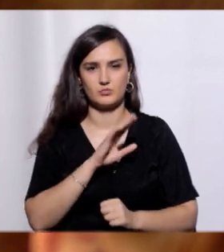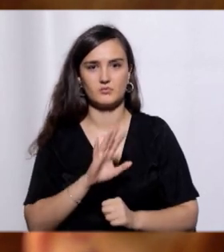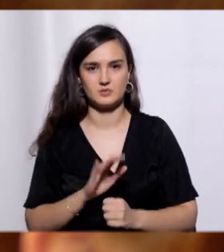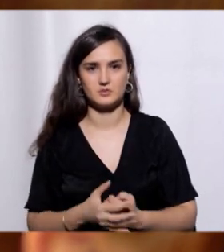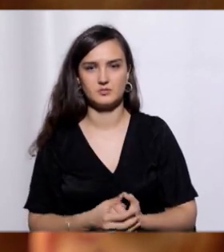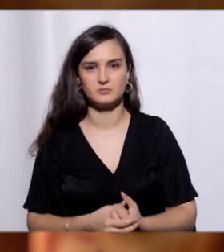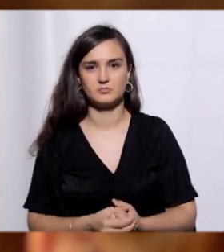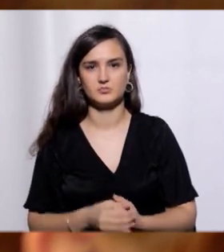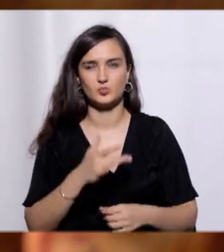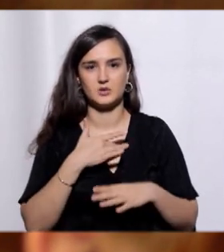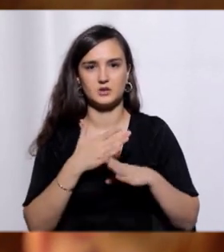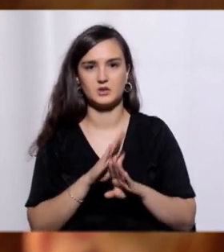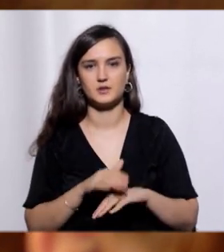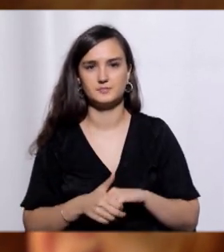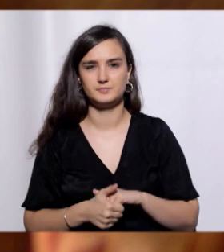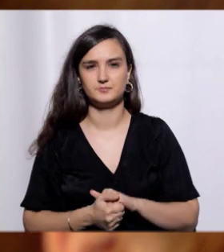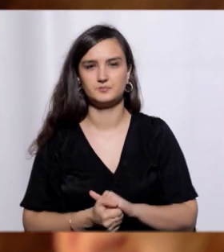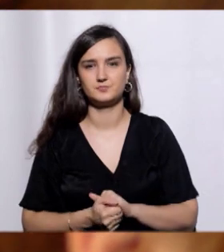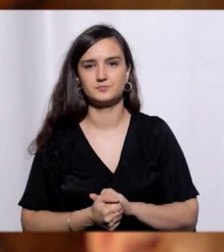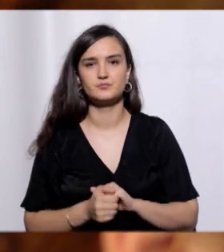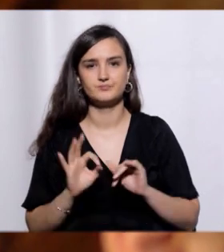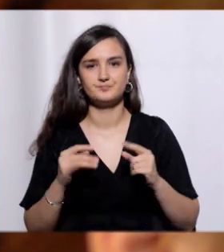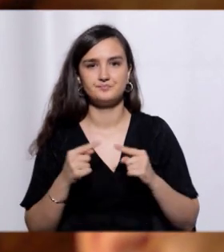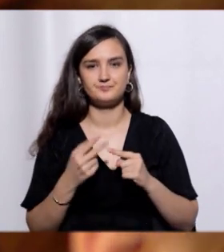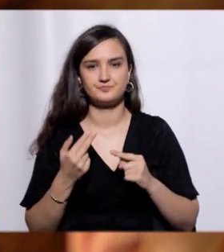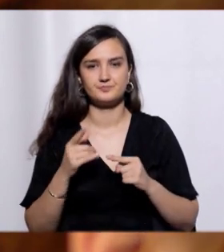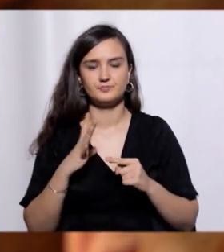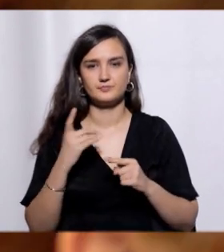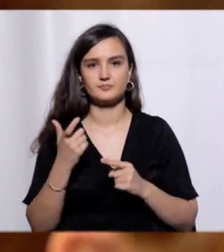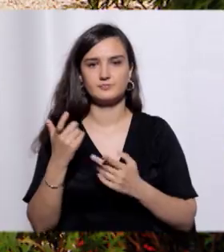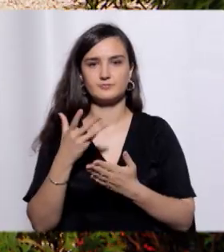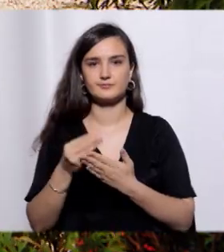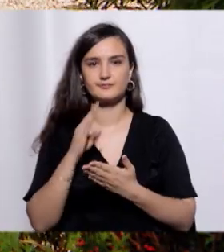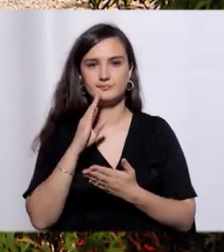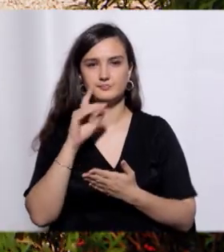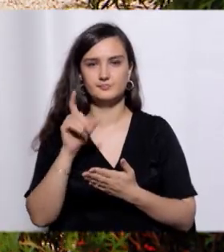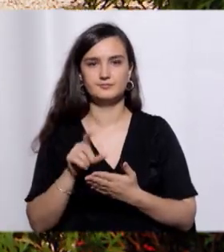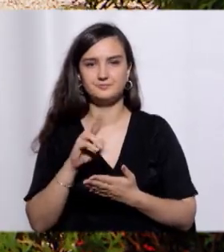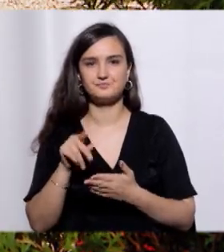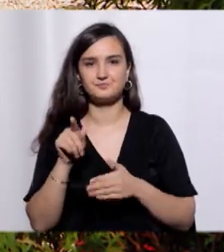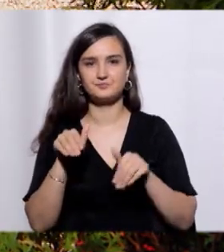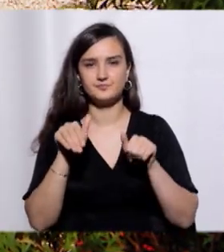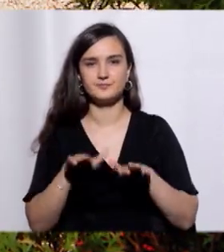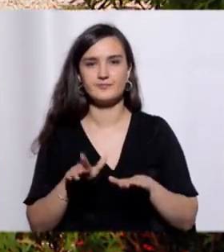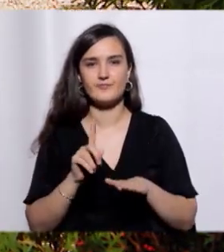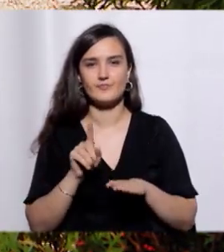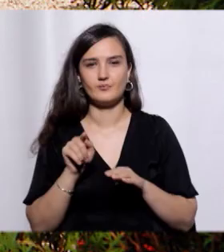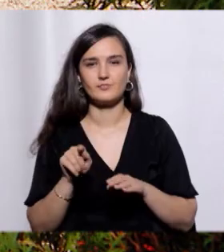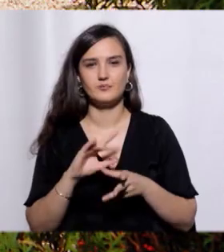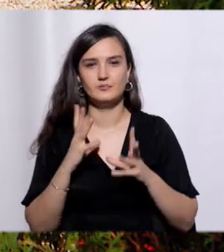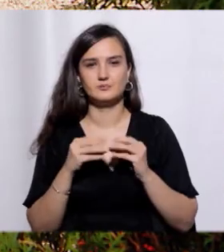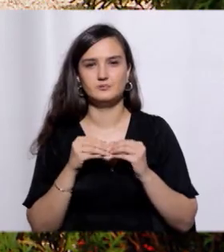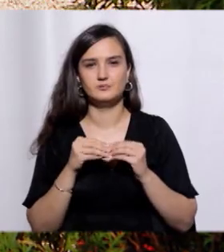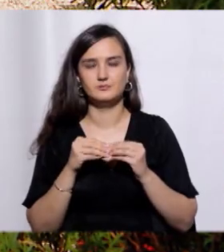Yeah. So, and yeah, that's exactly. And she was an independent woman. and she decided